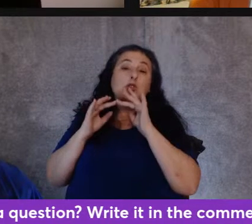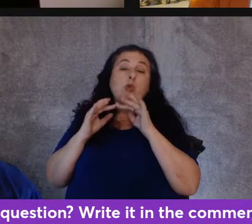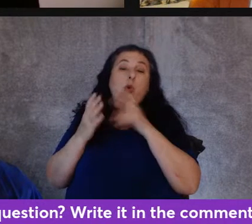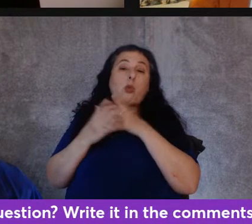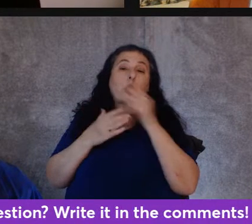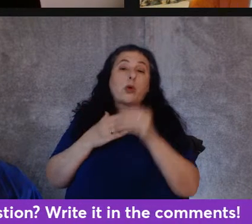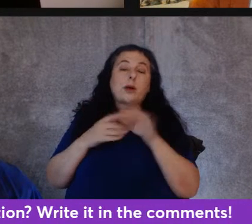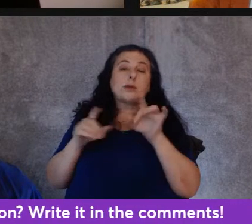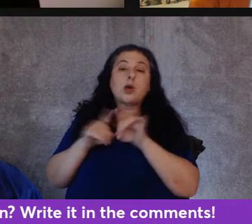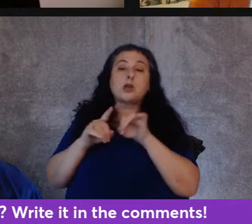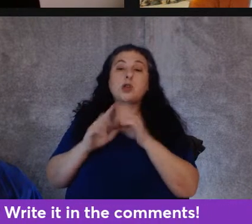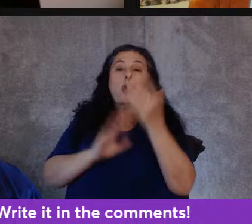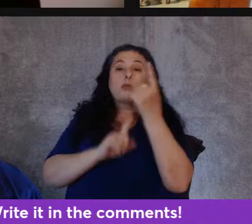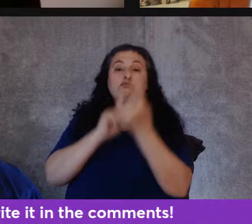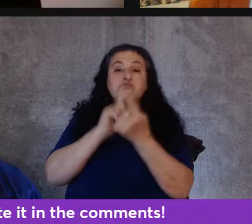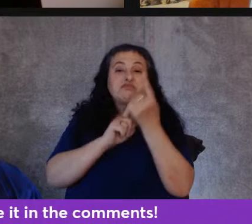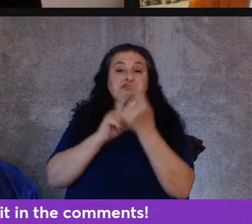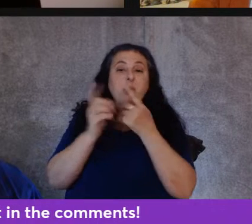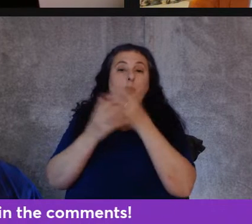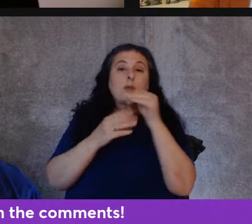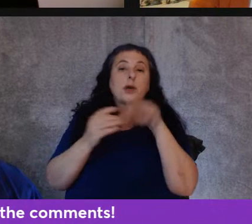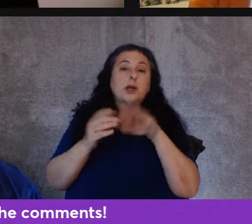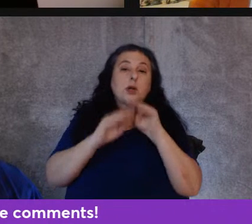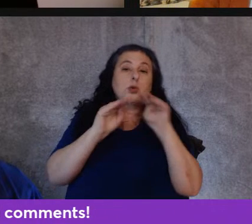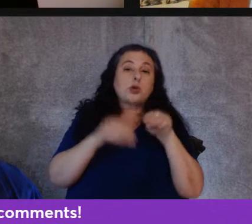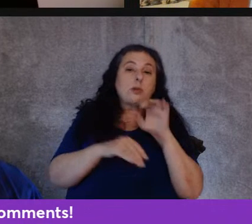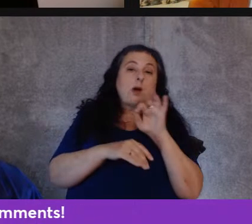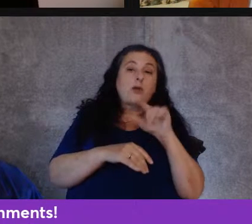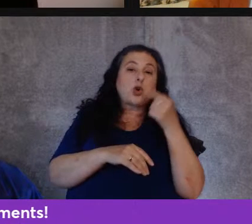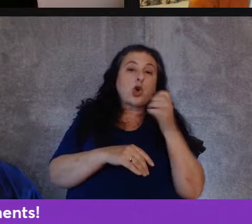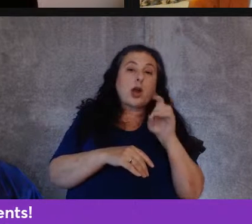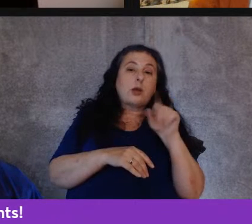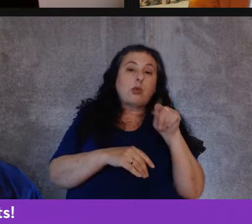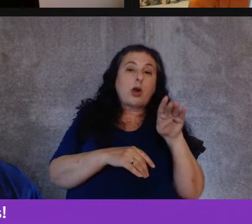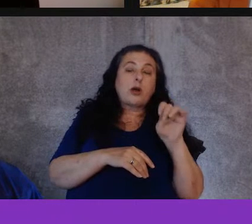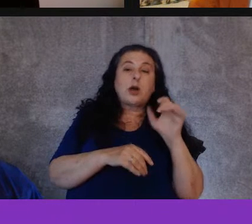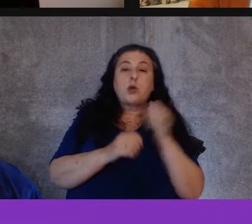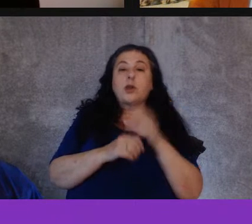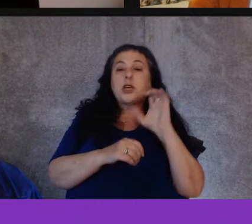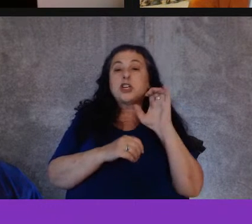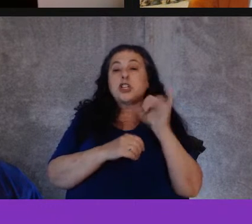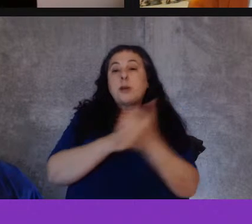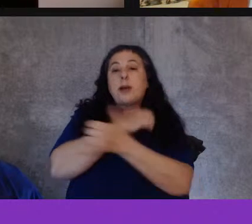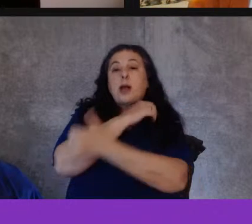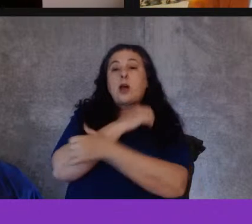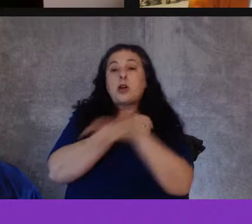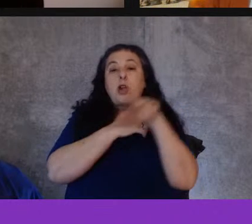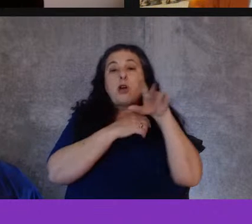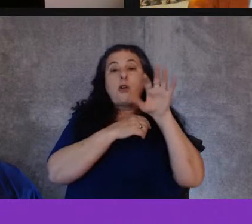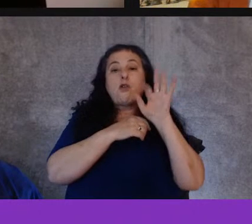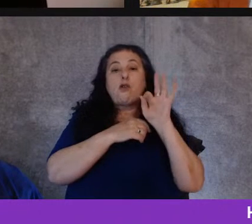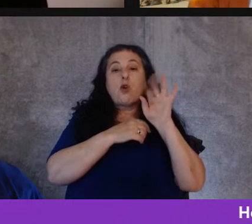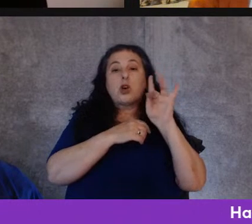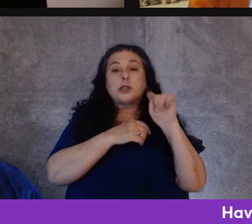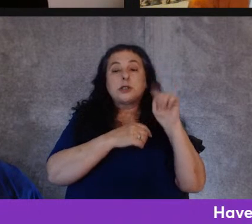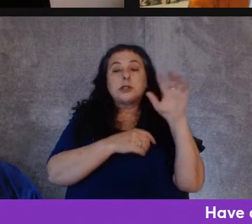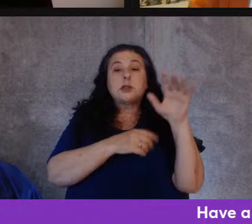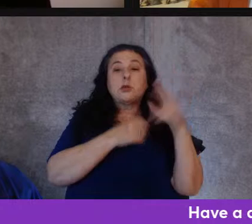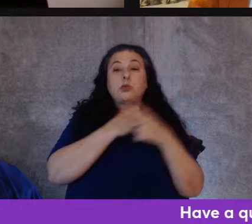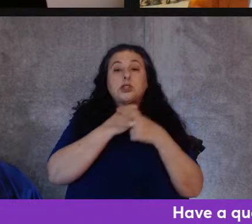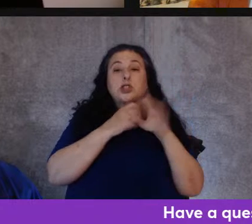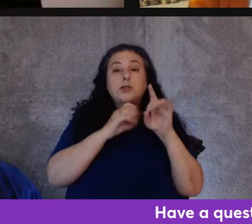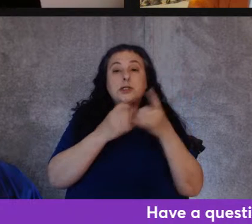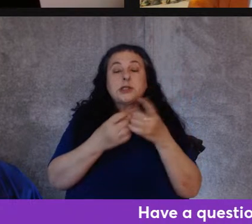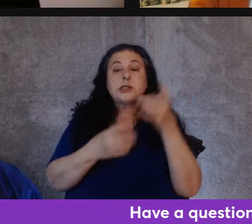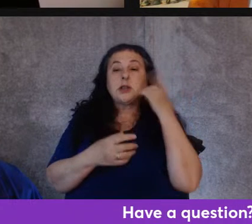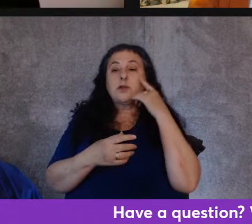some in-person programming at the Museum of the Grand Prairie and with the Champaign County Forest Preserve District. So with that, and for Lynne,